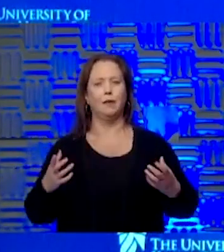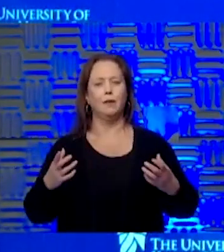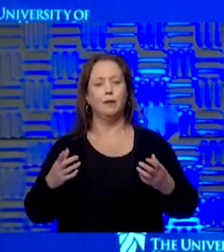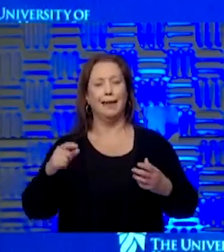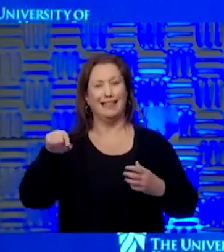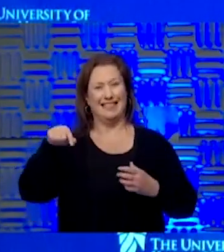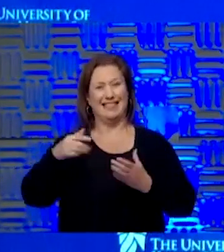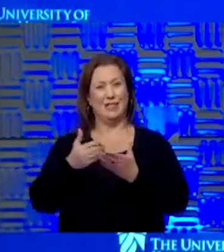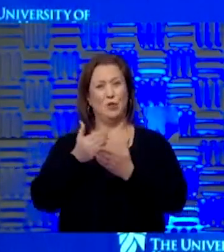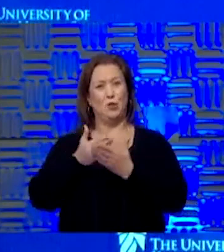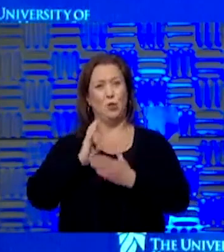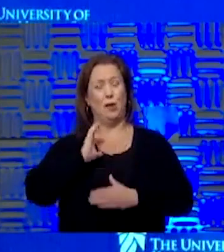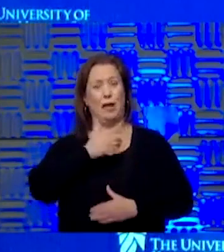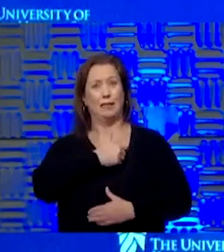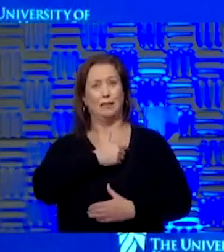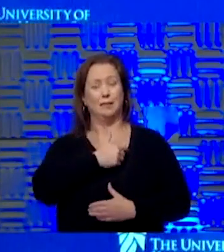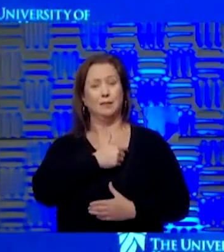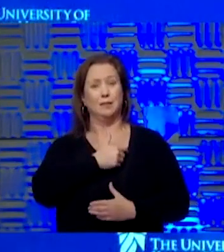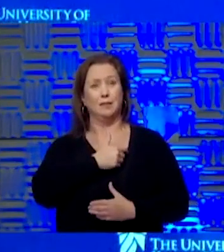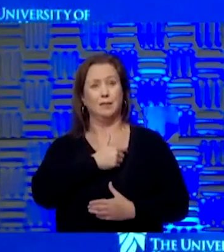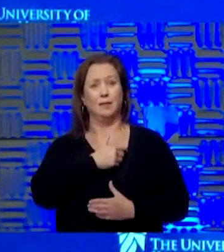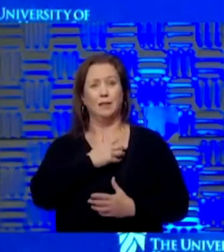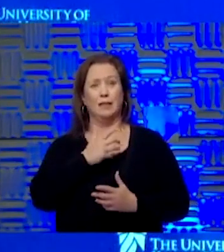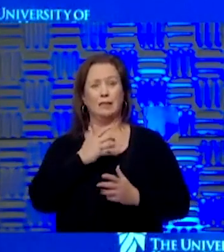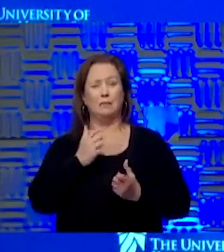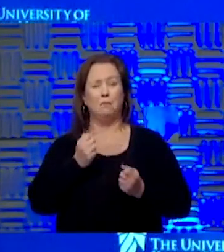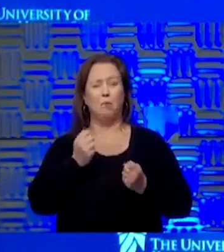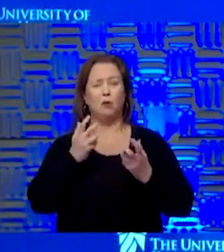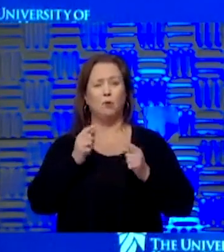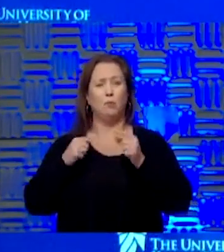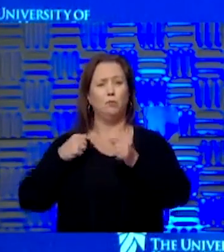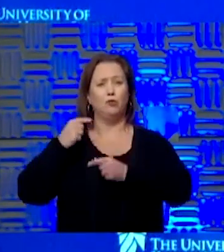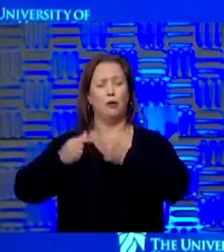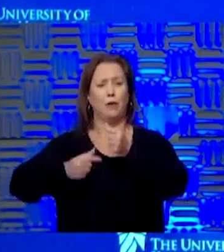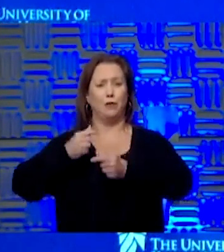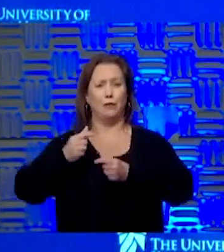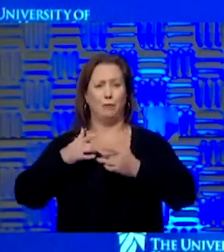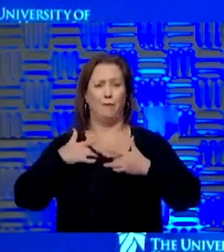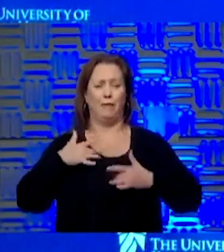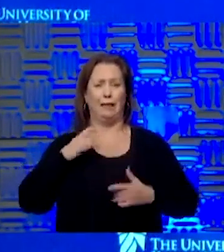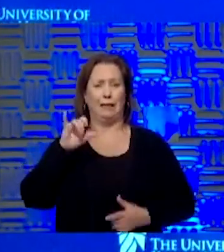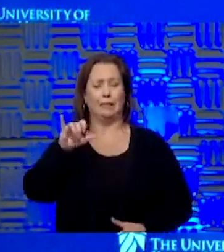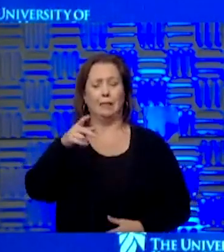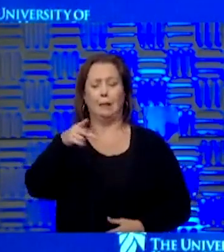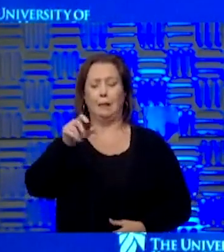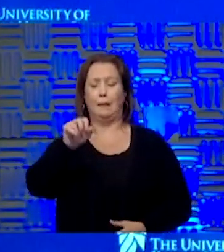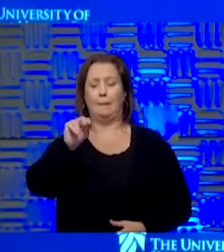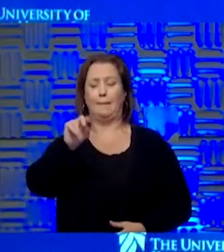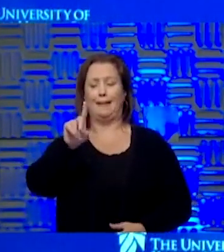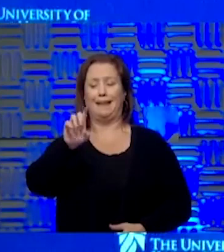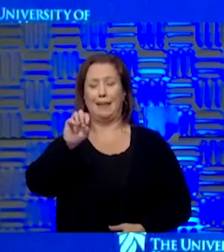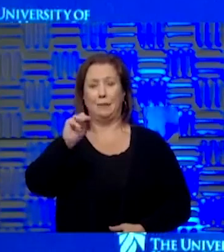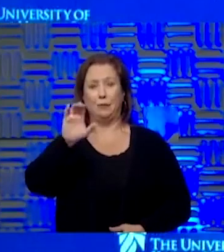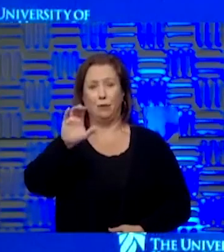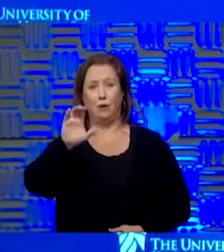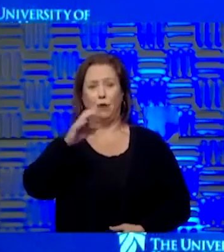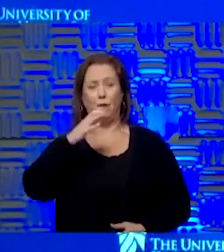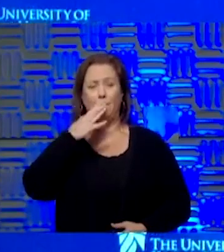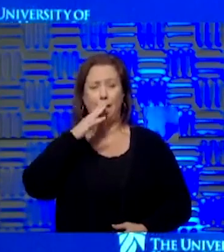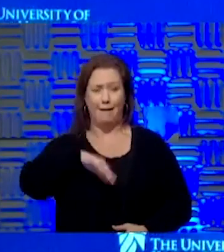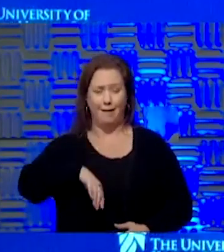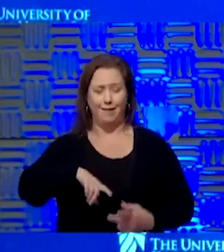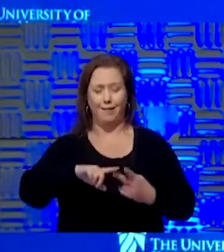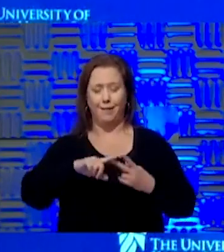one is new to us because it's been over multiple generations since we've felt it. Pandemics are bad. Pandemics are